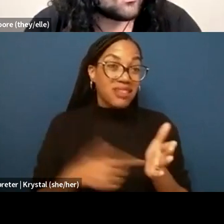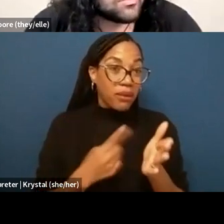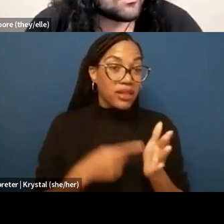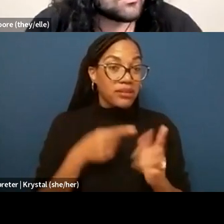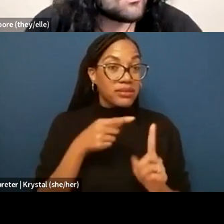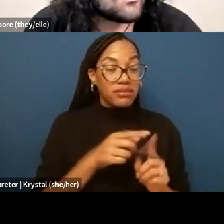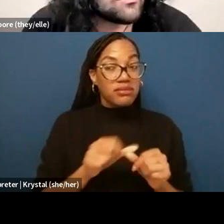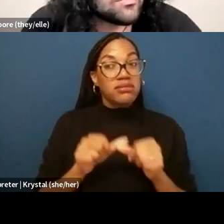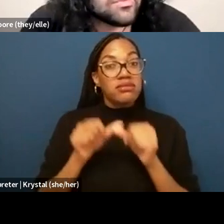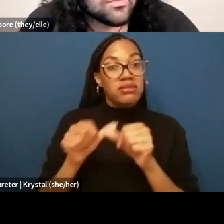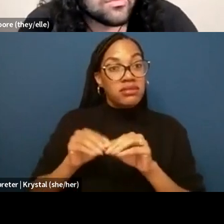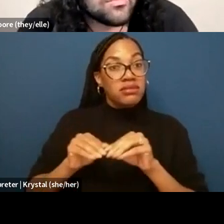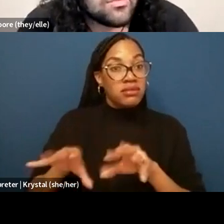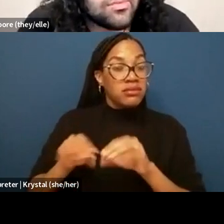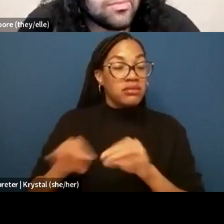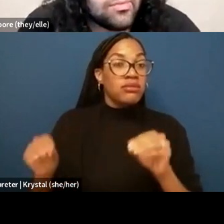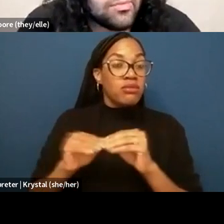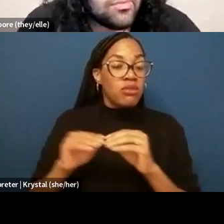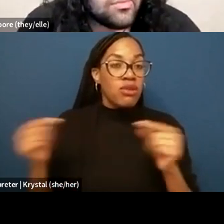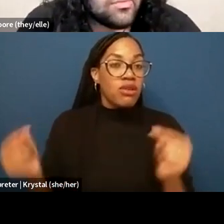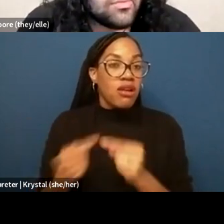harm of against so many,